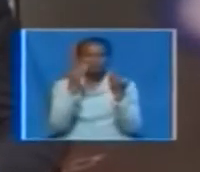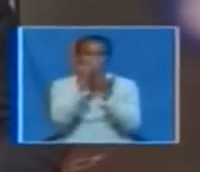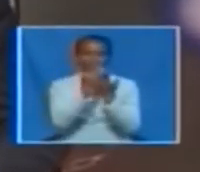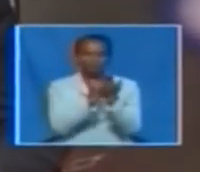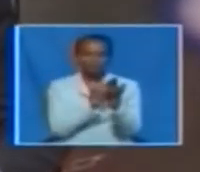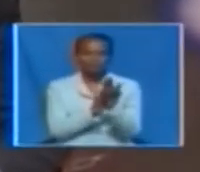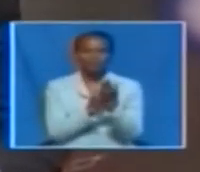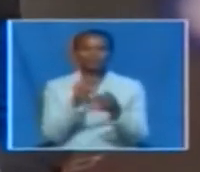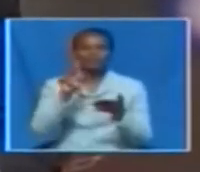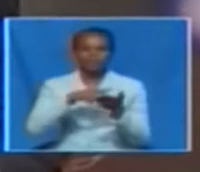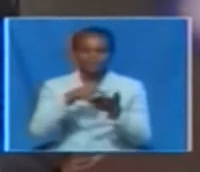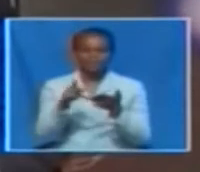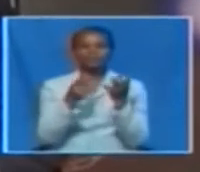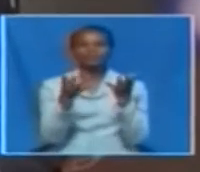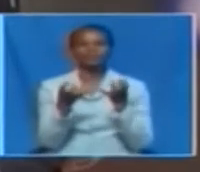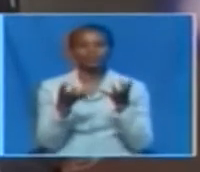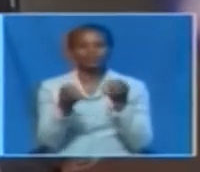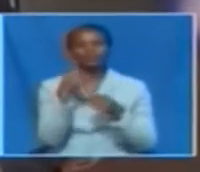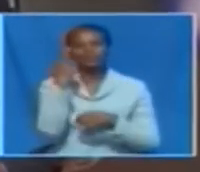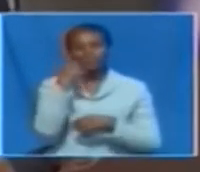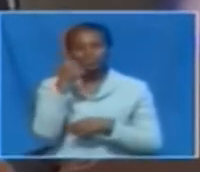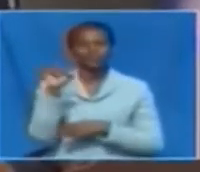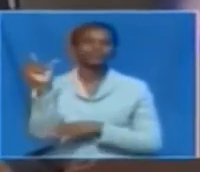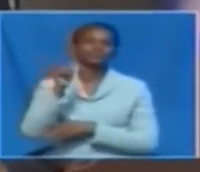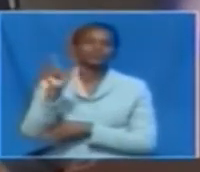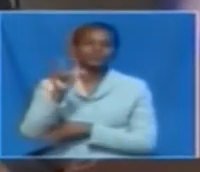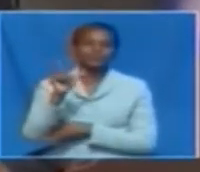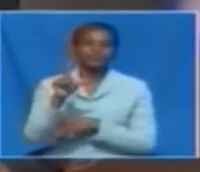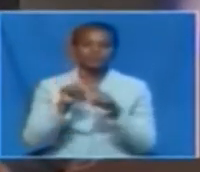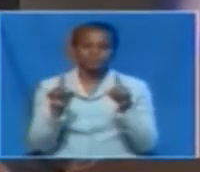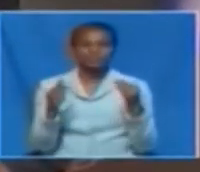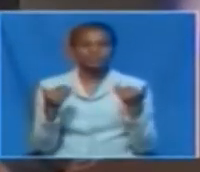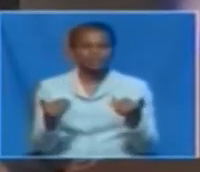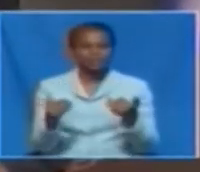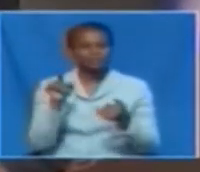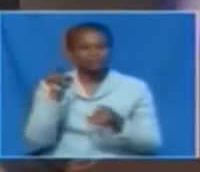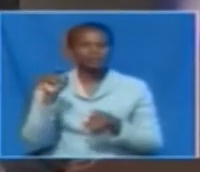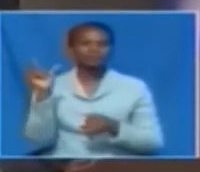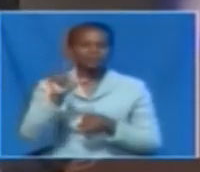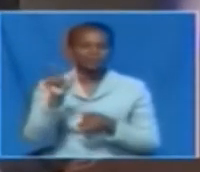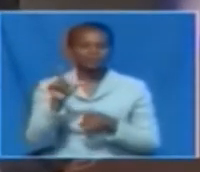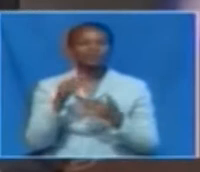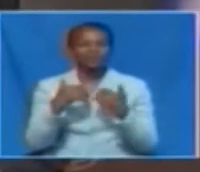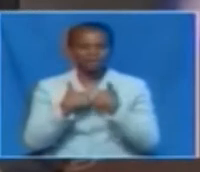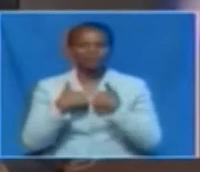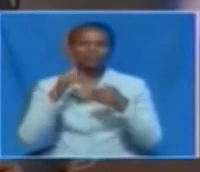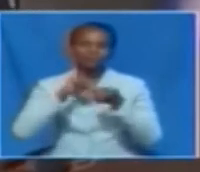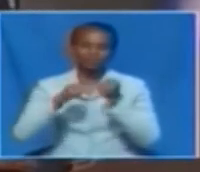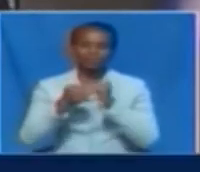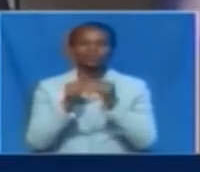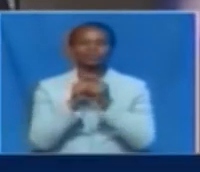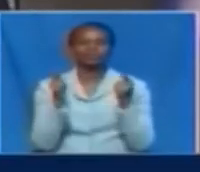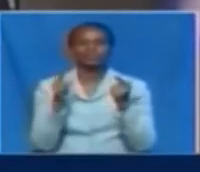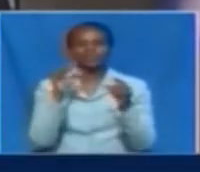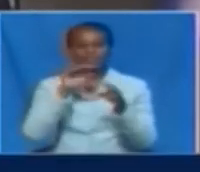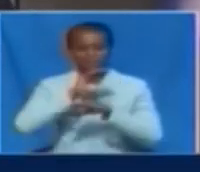most sought after party is the former ruling party, the MMD. But for now, the party looks to be embattled. And our guest